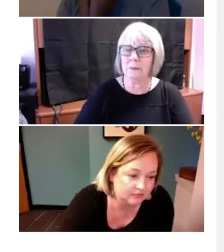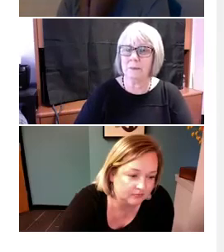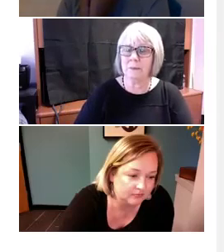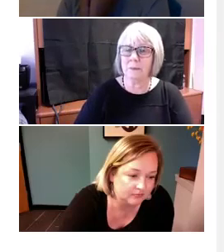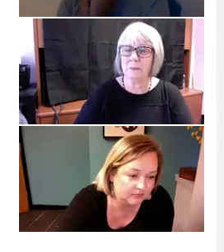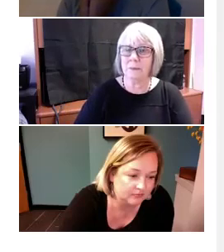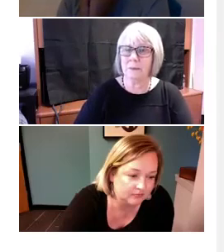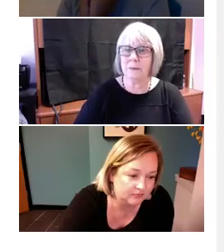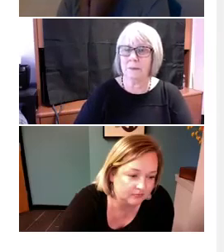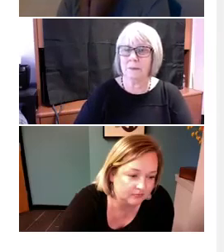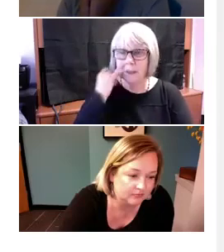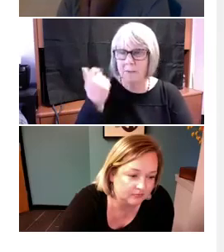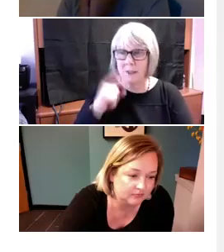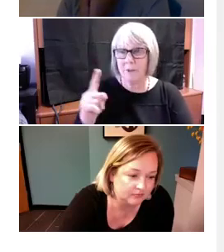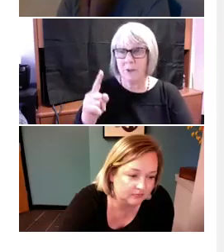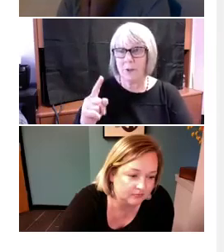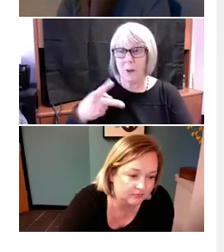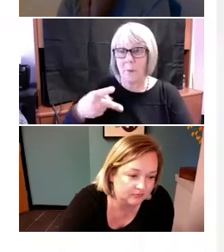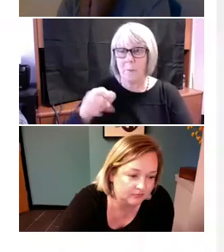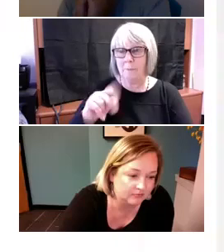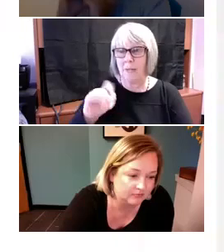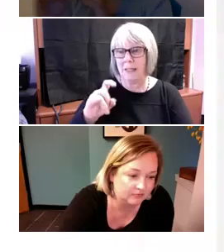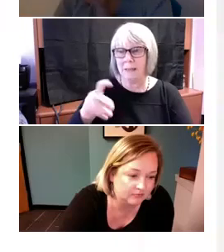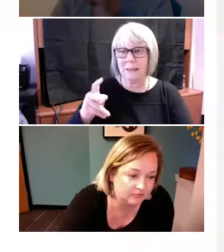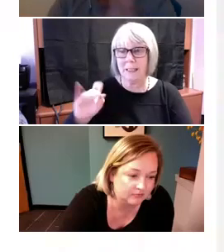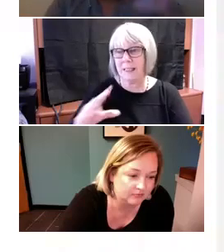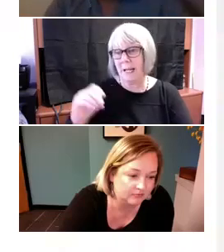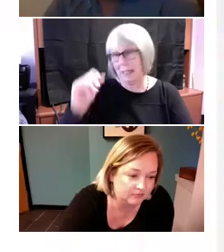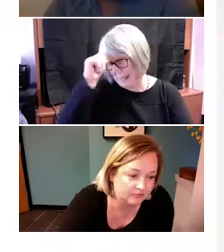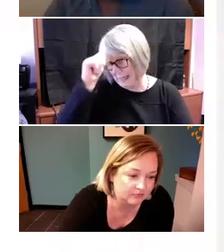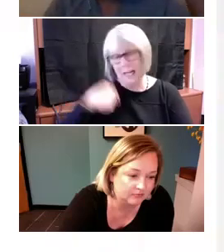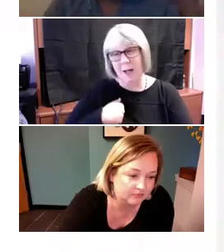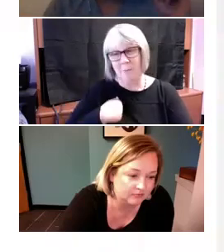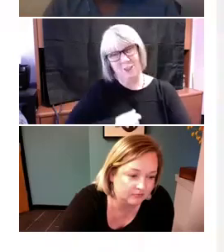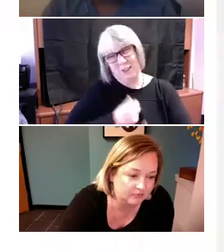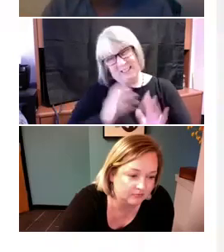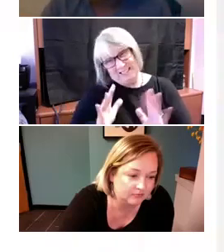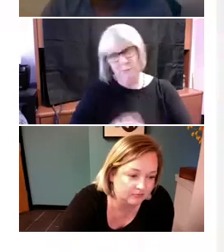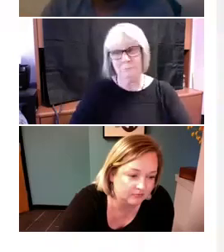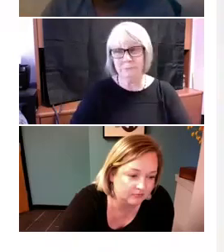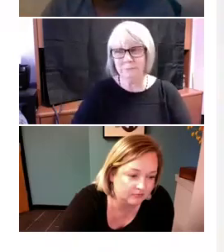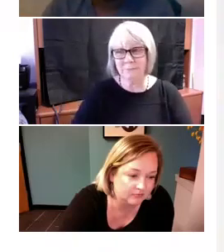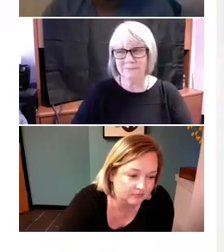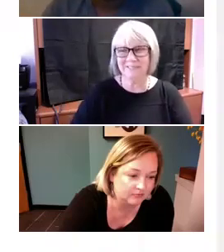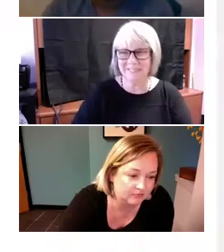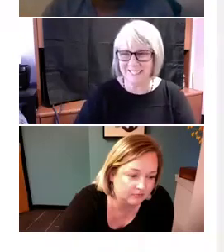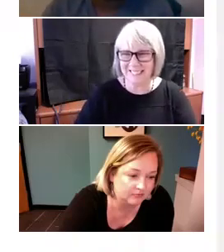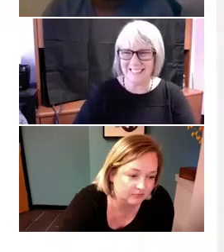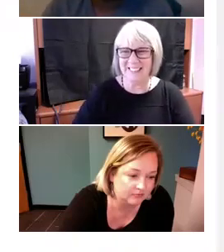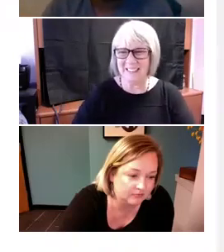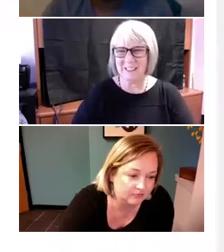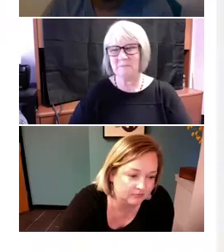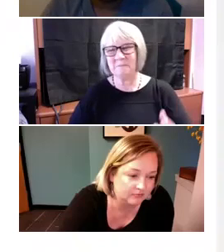And if any of you are Pakistani and Indian, I'm sorry if I hurt your feelings. I'm not political in that